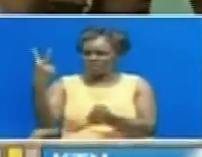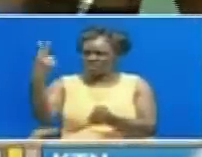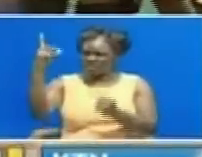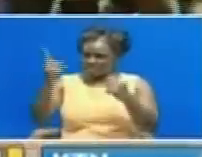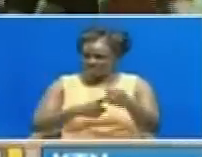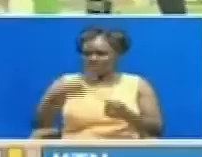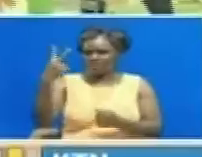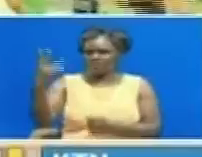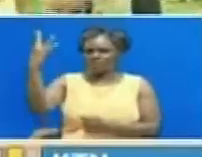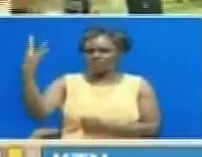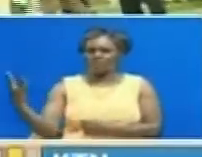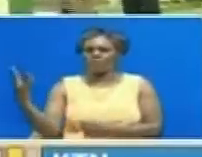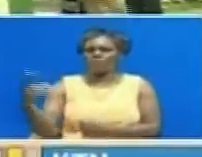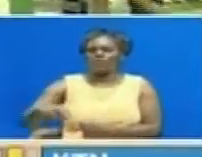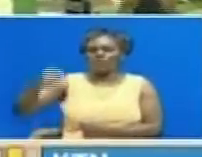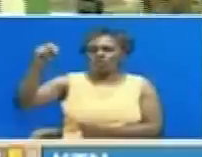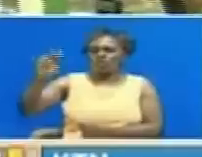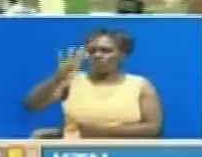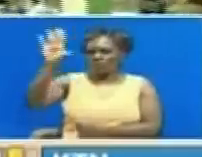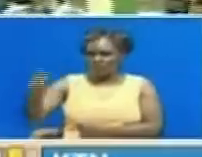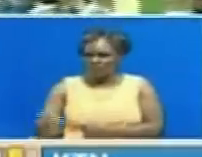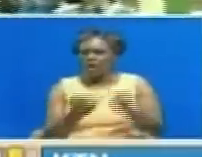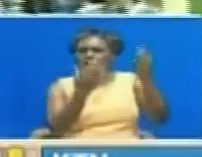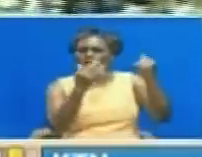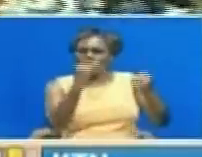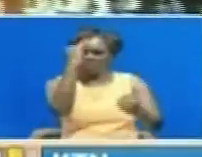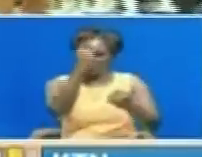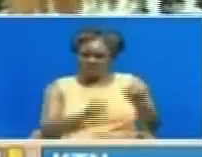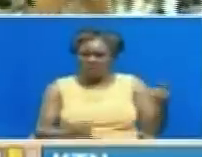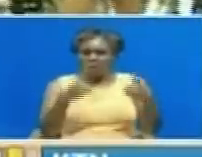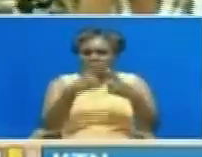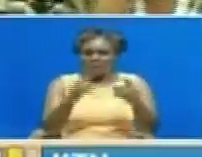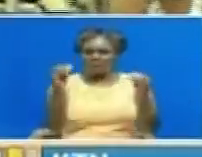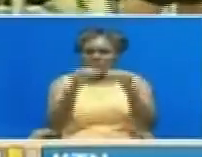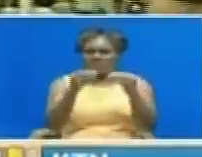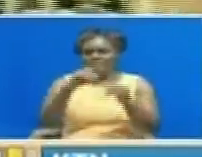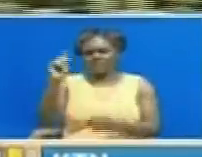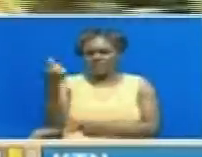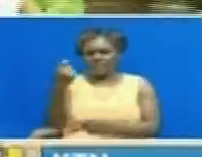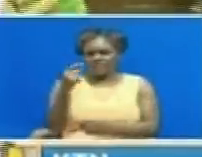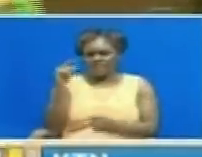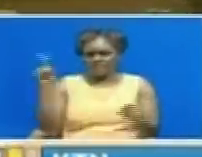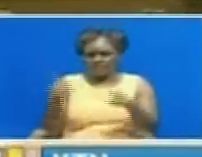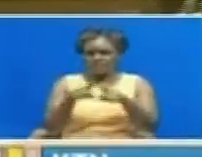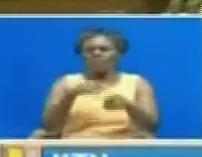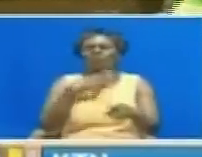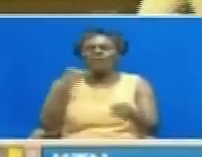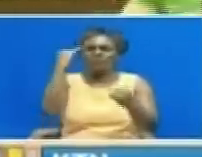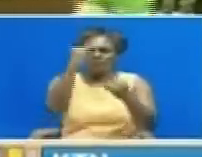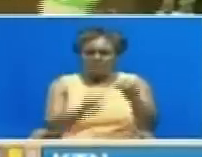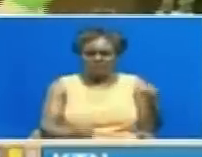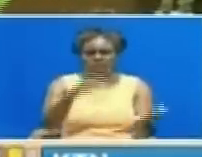26-24. The North Africans are hoping to make it to the finals where they could face Kenya, who are also targeting a slot in the